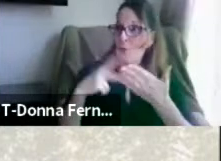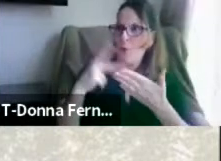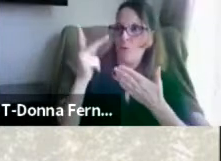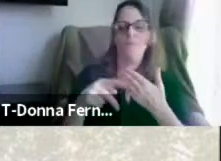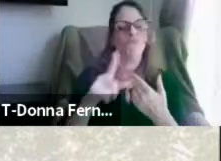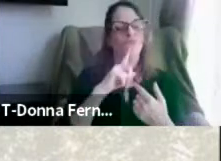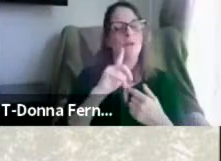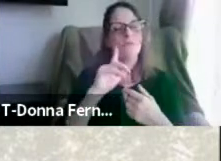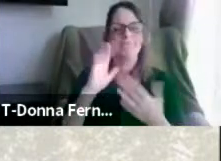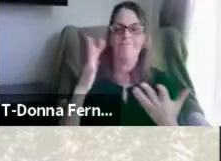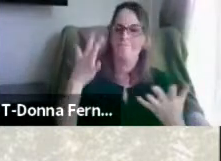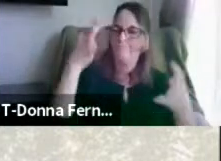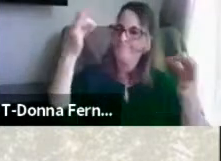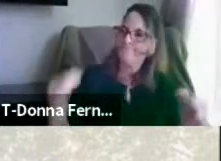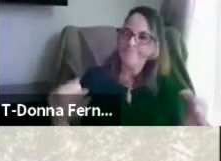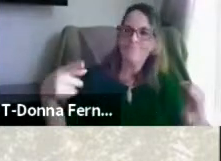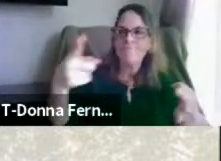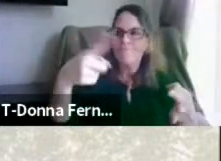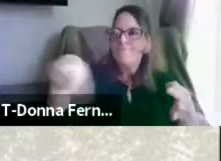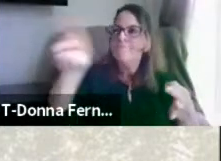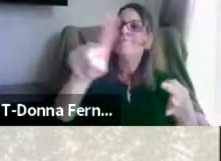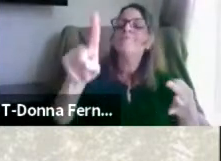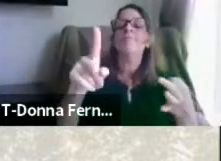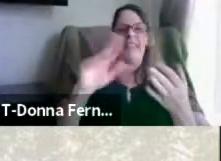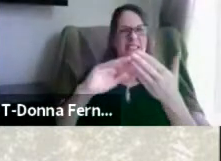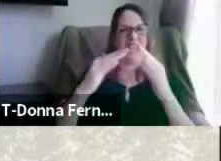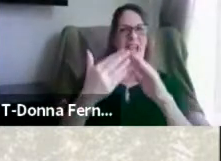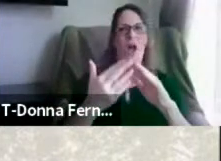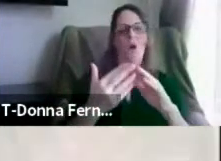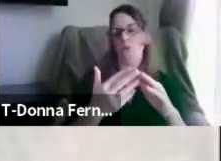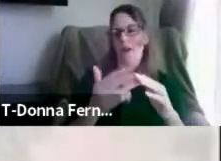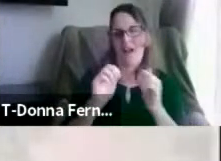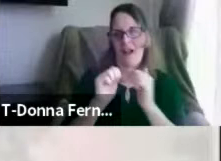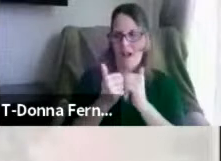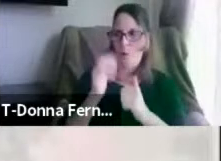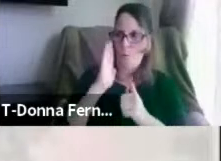of Miami Lakes to decide how they want to proceed with that.